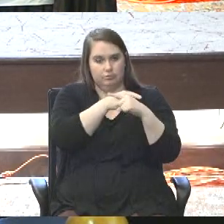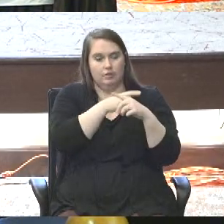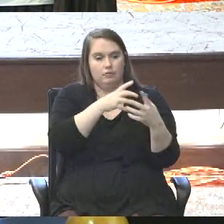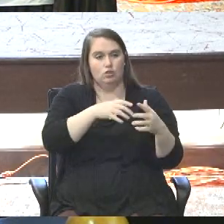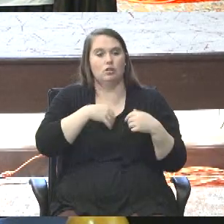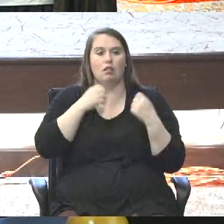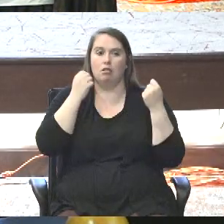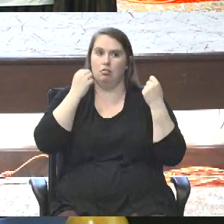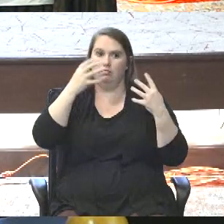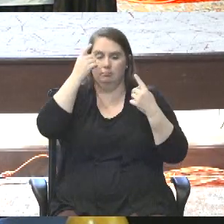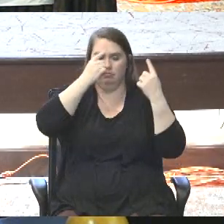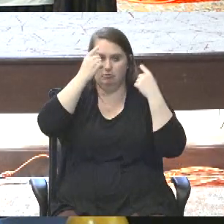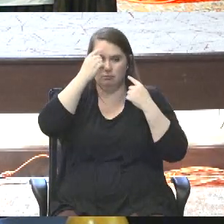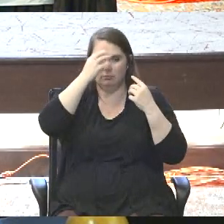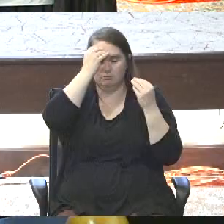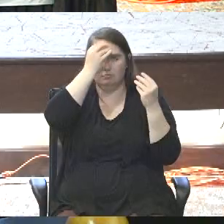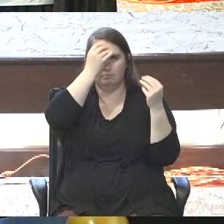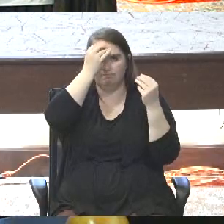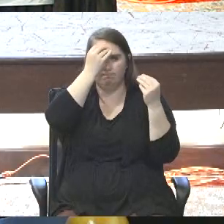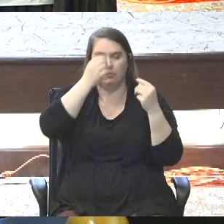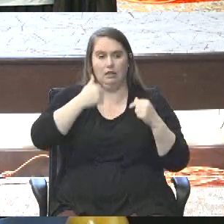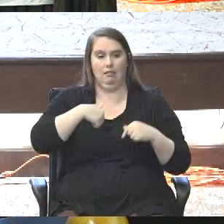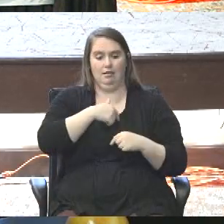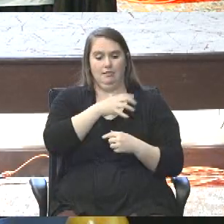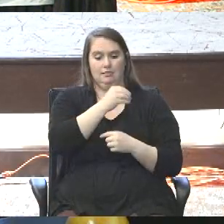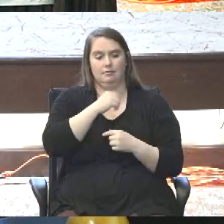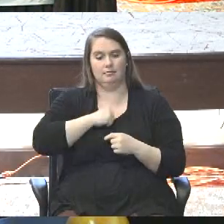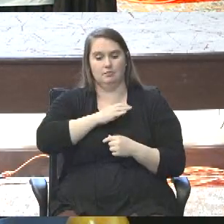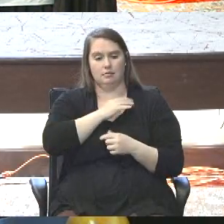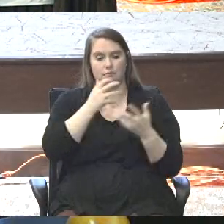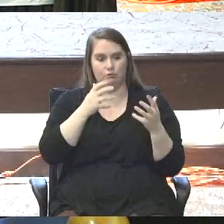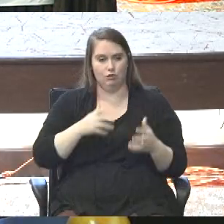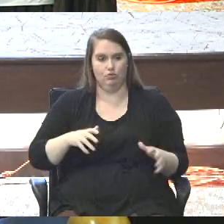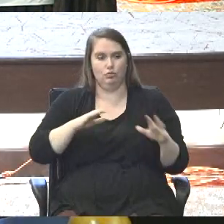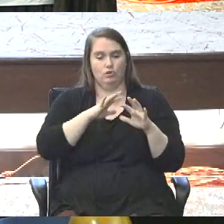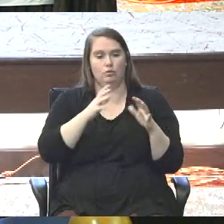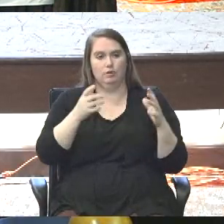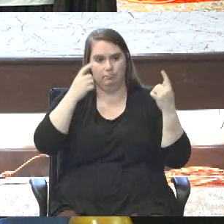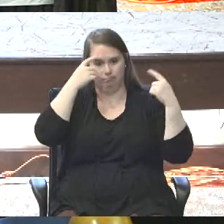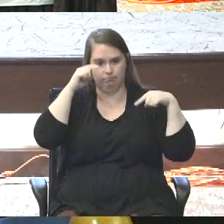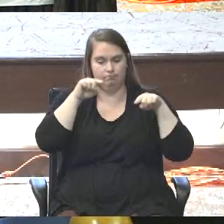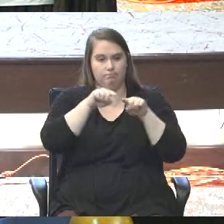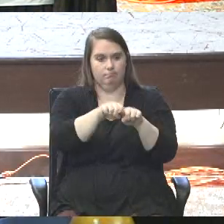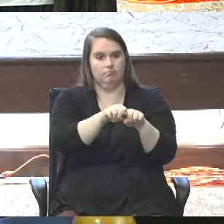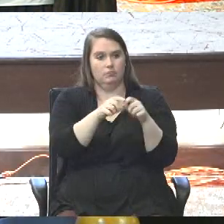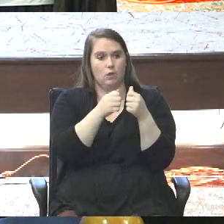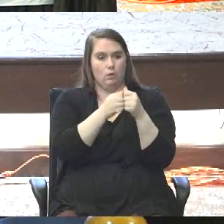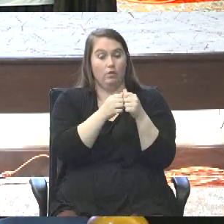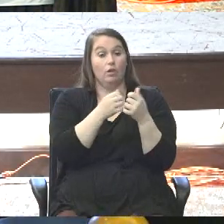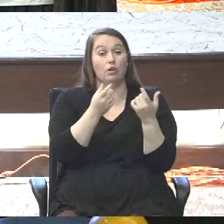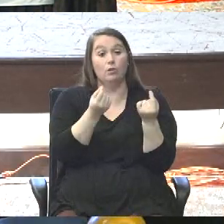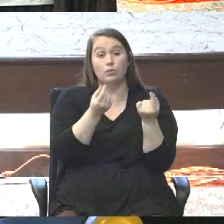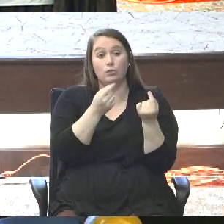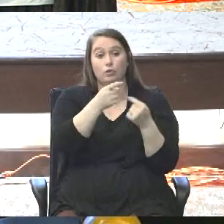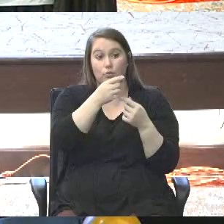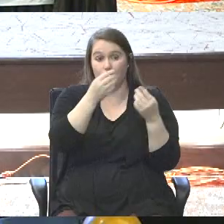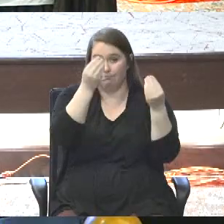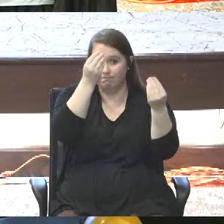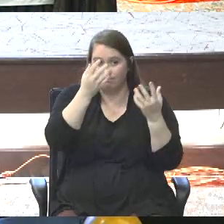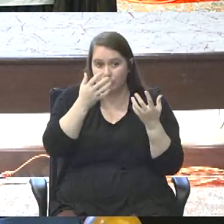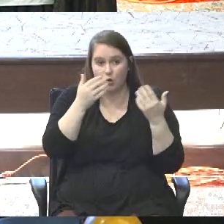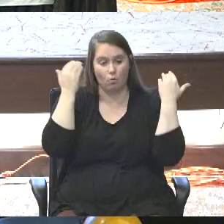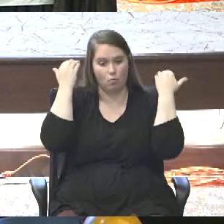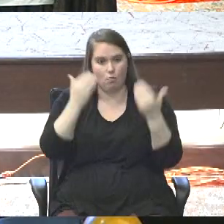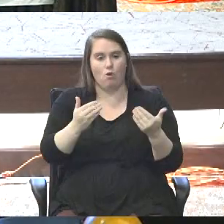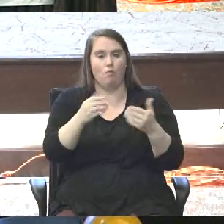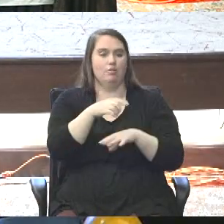of thought put into it by us and staff together, so that when you all do give us the green light, it's ready to